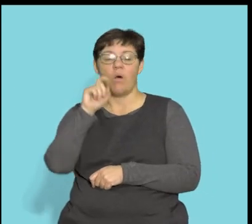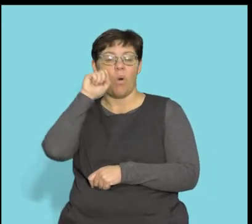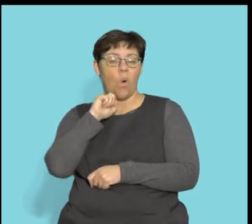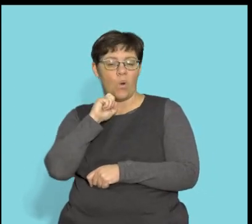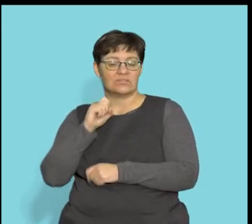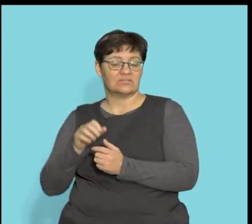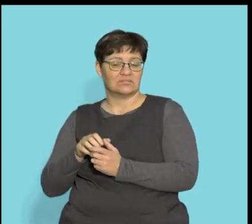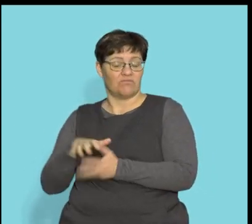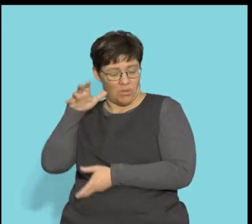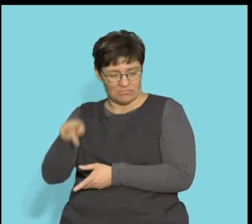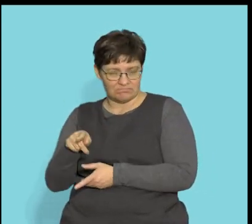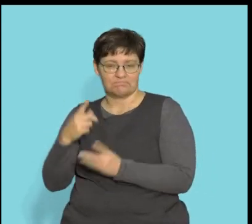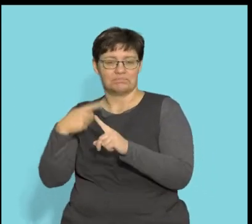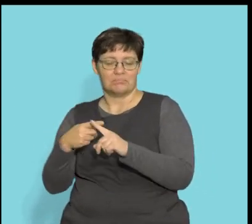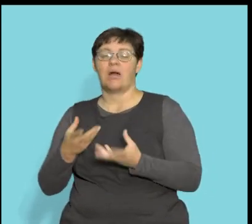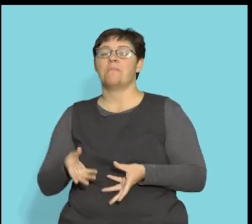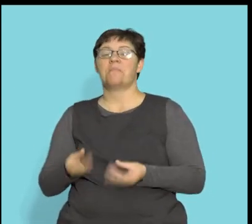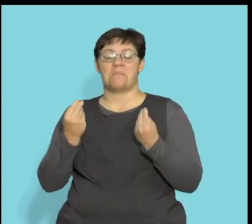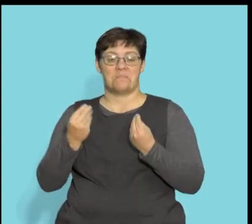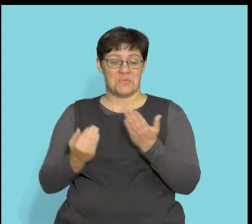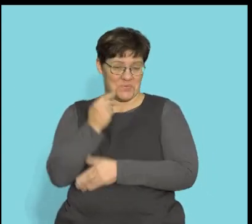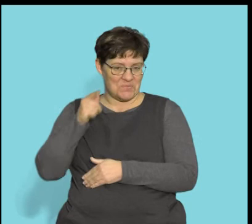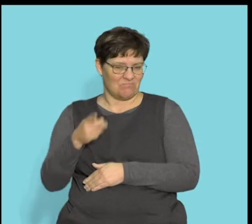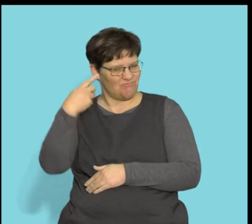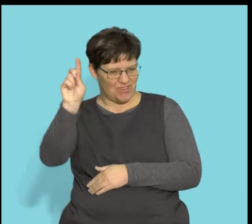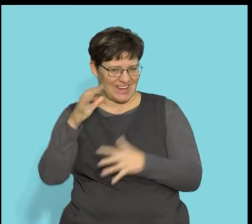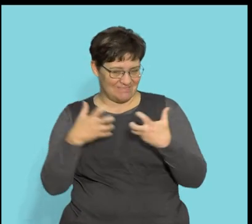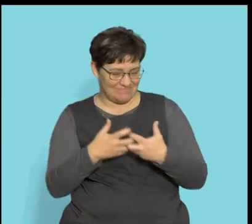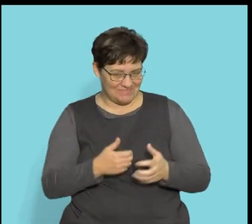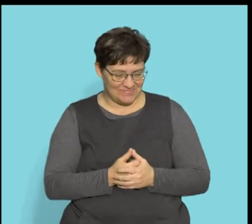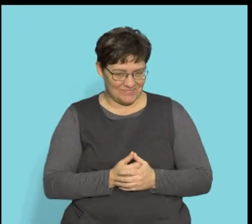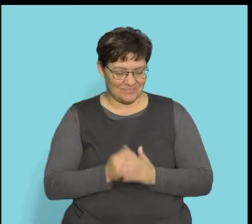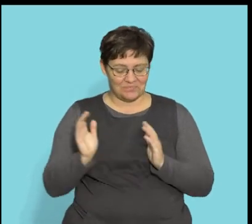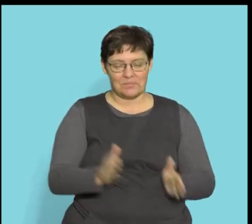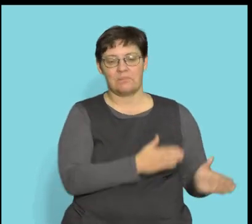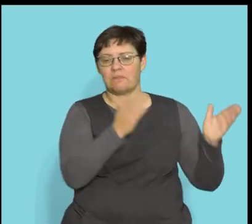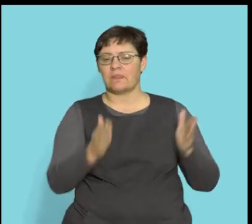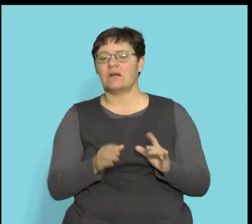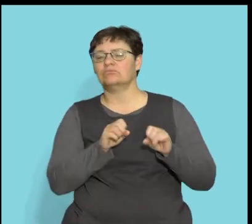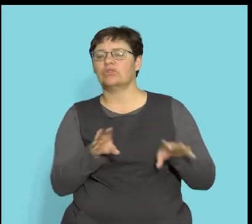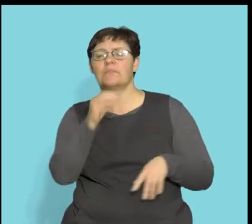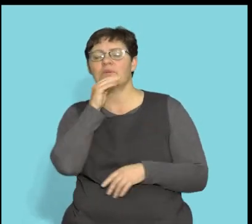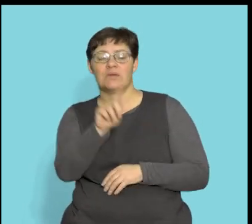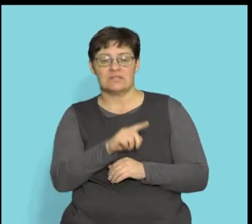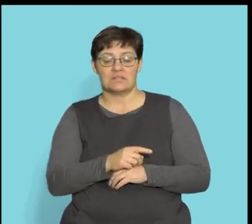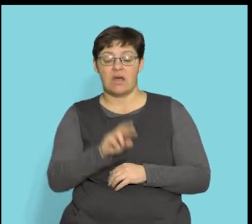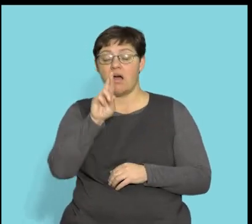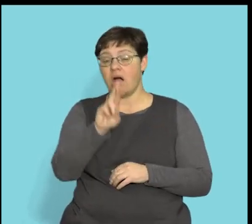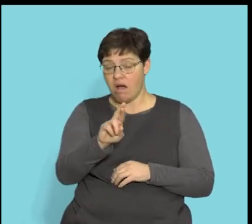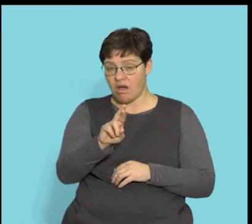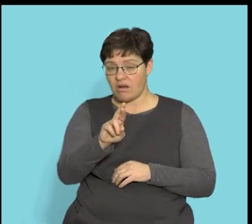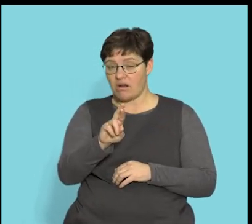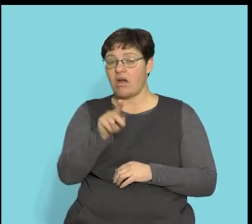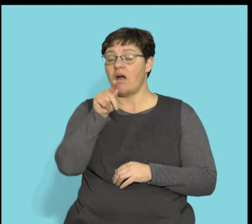the old volume is the new volume. So let's go to the next slide. In general, if the